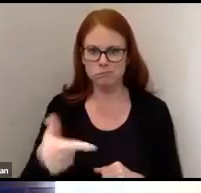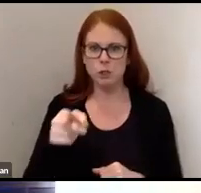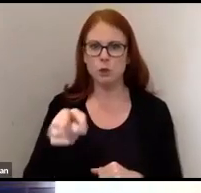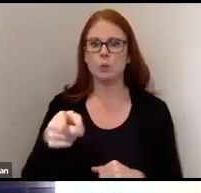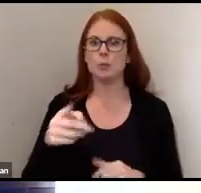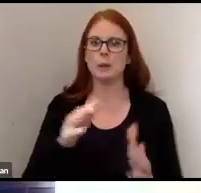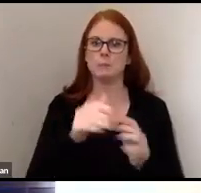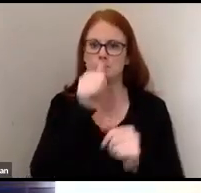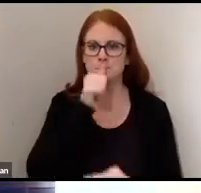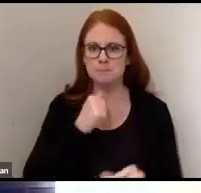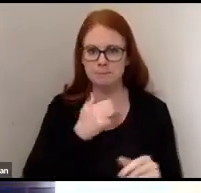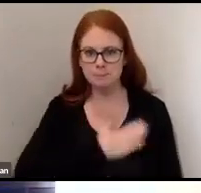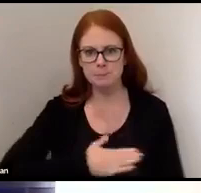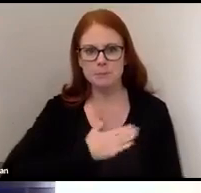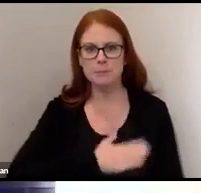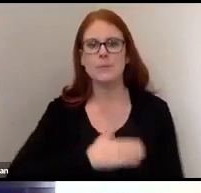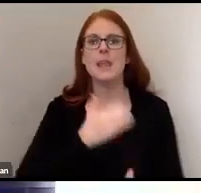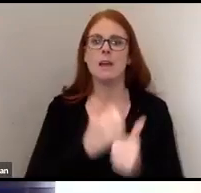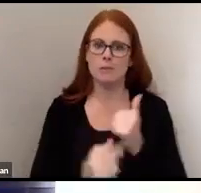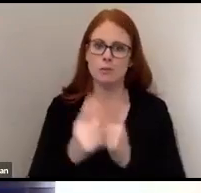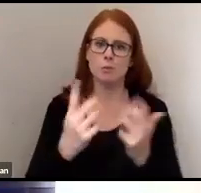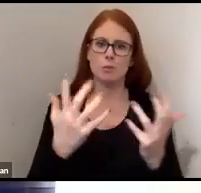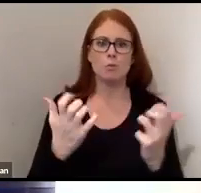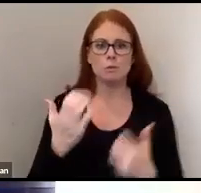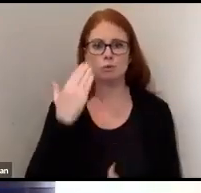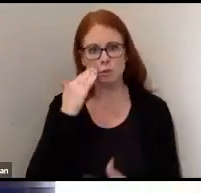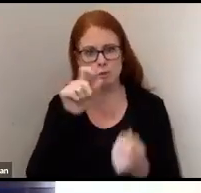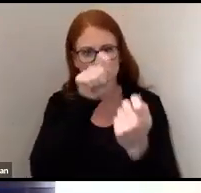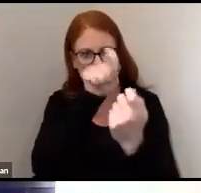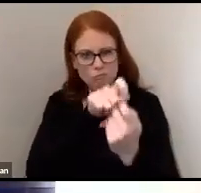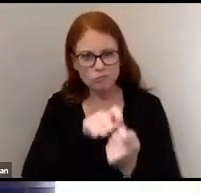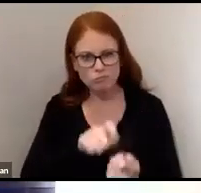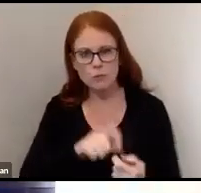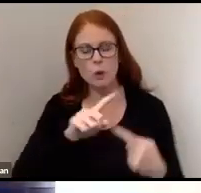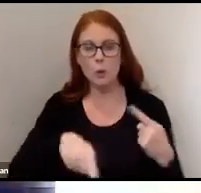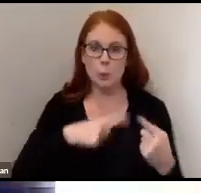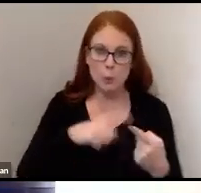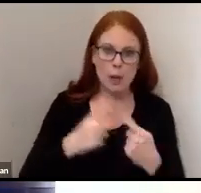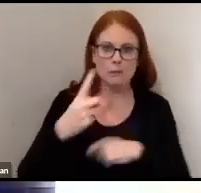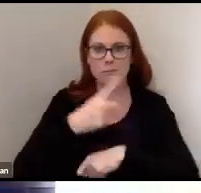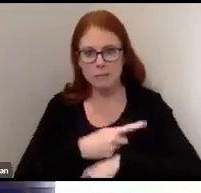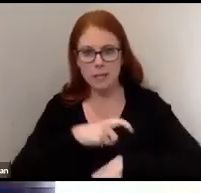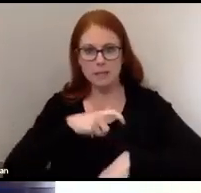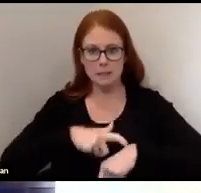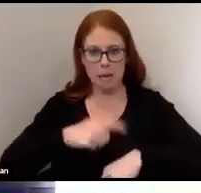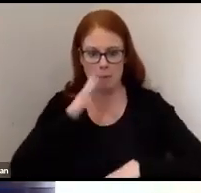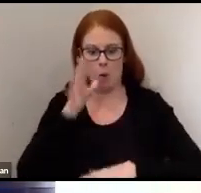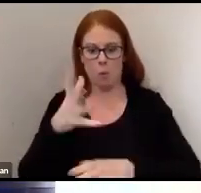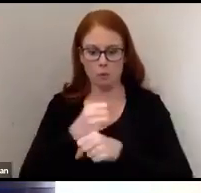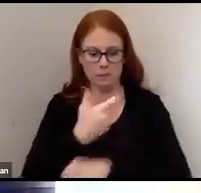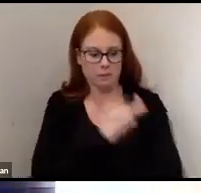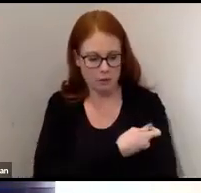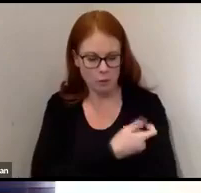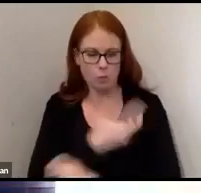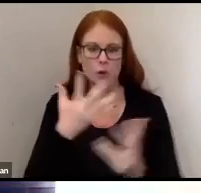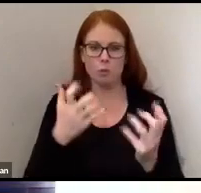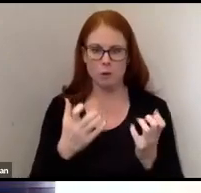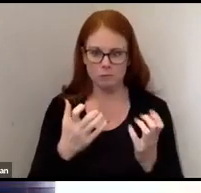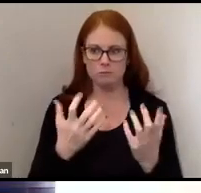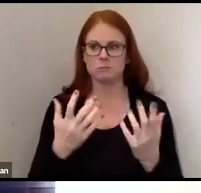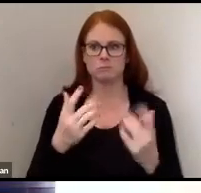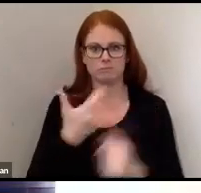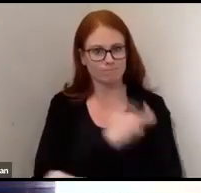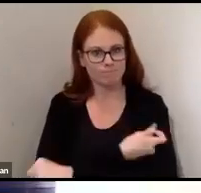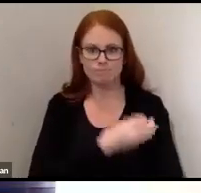to keep in mind. And know everyone wants to know specifically, when will I get my vaccine? And we want to be able to do that. We